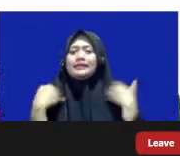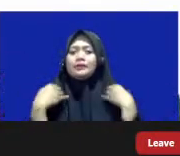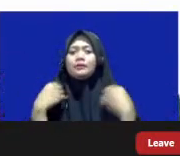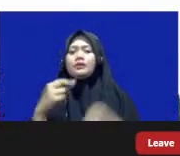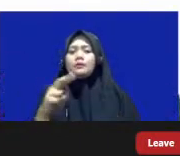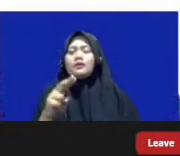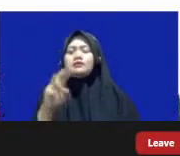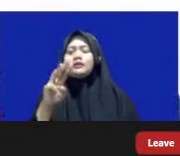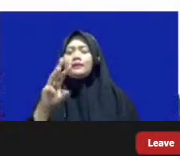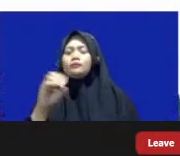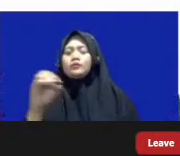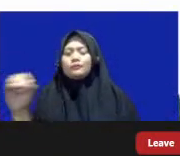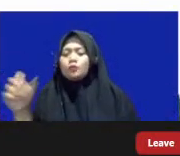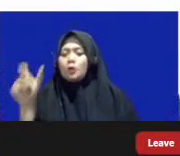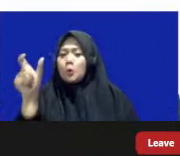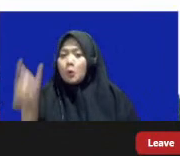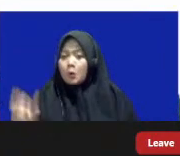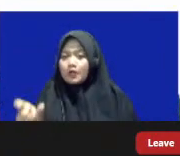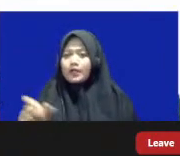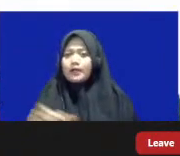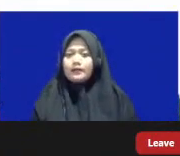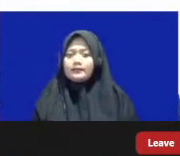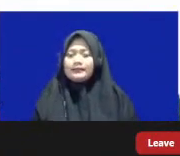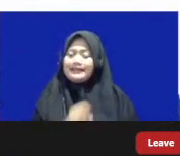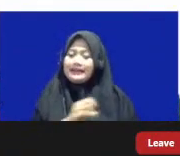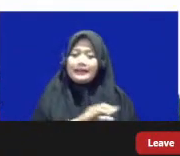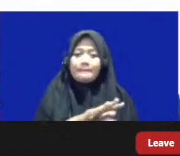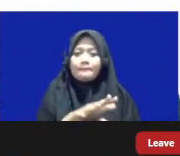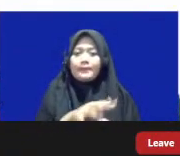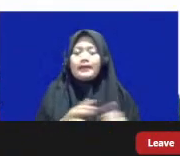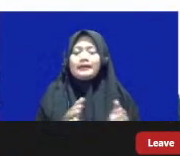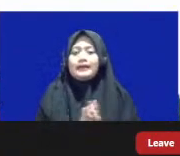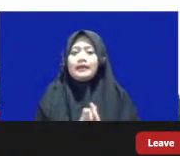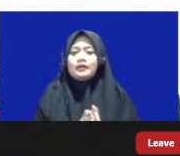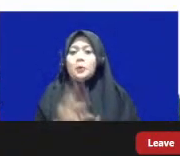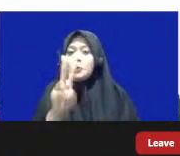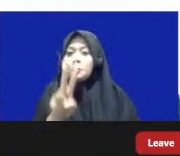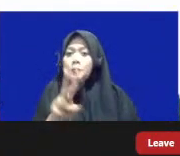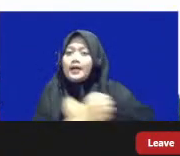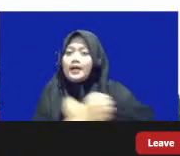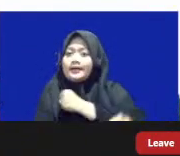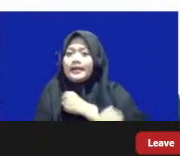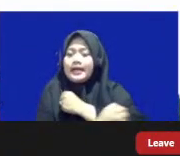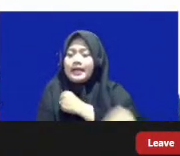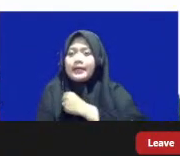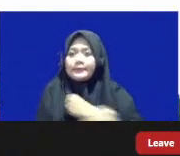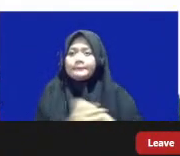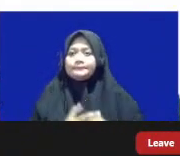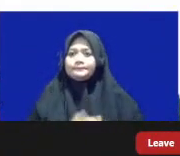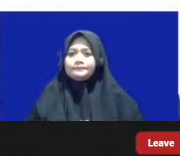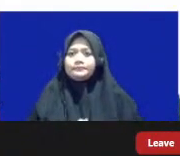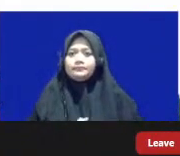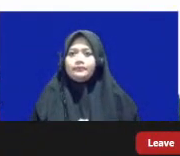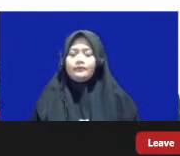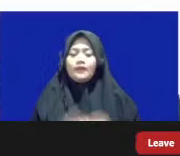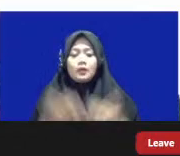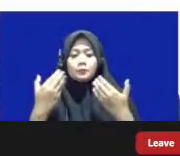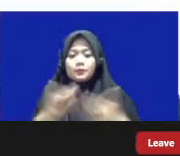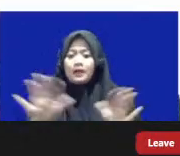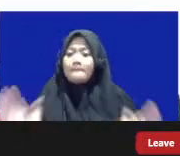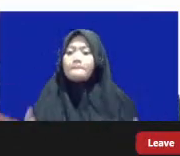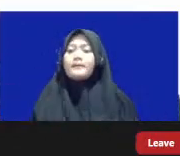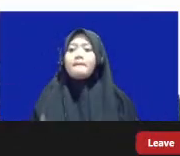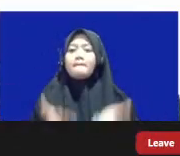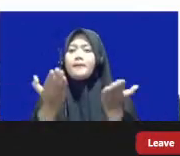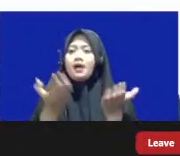Both countries have subsequently established excellent preparedness systems to save people and critical